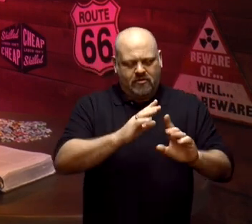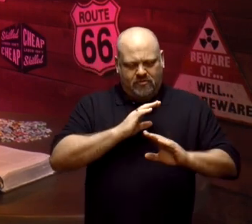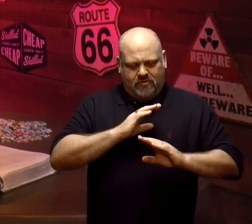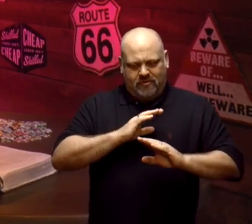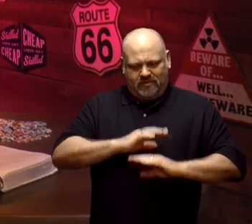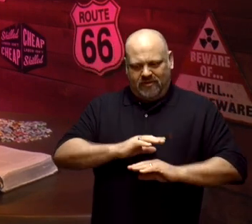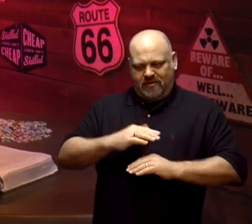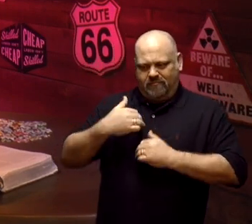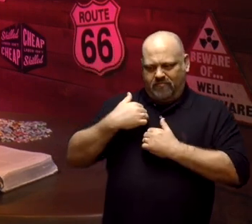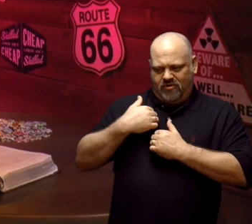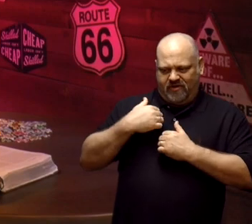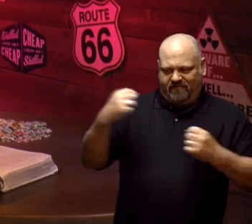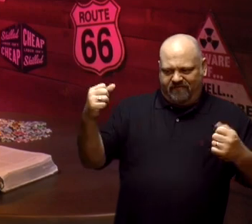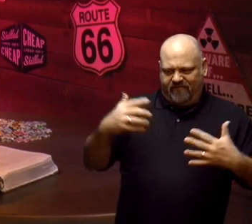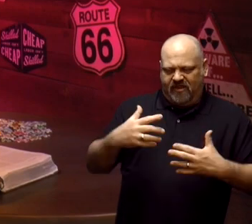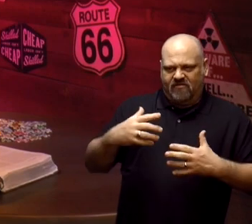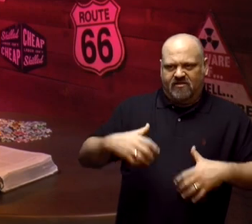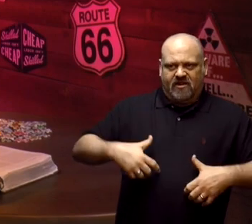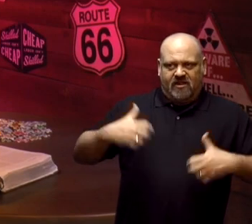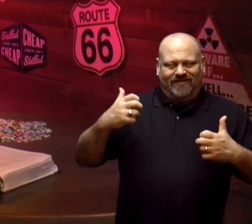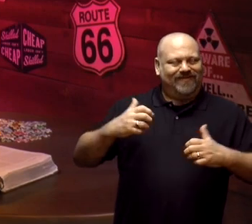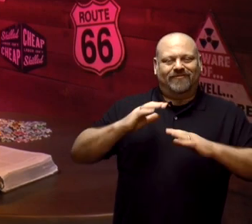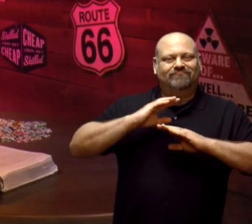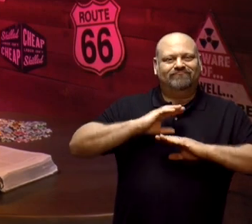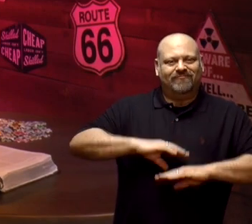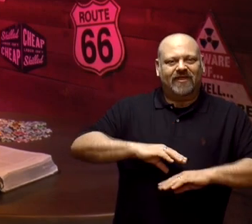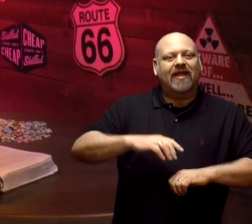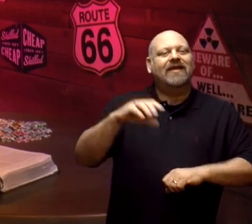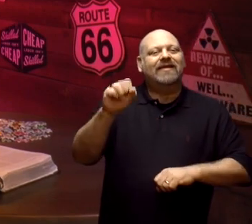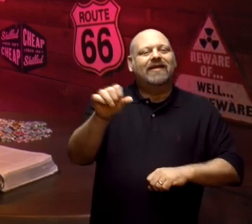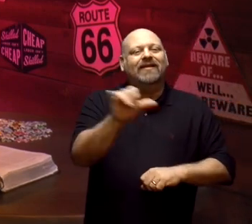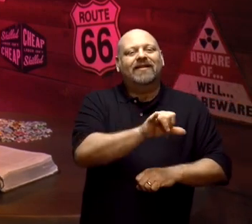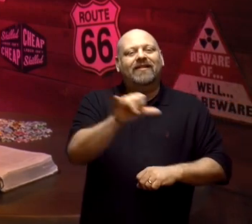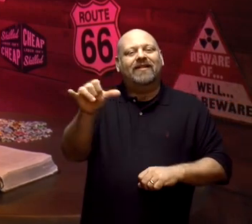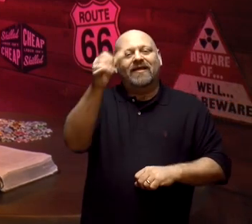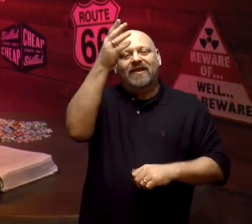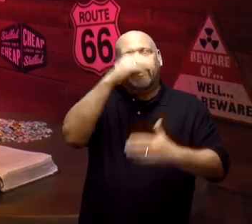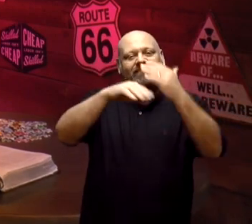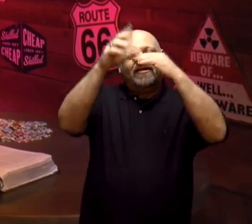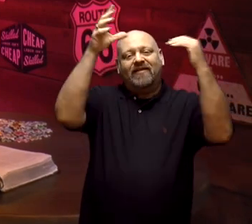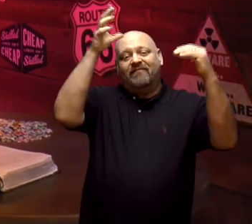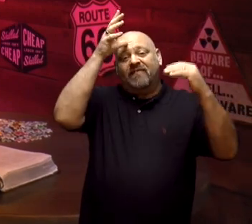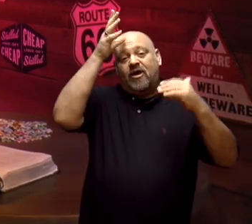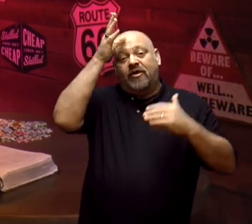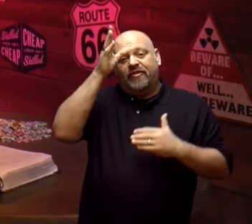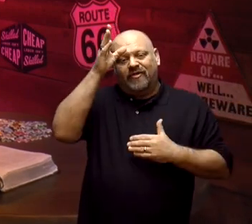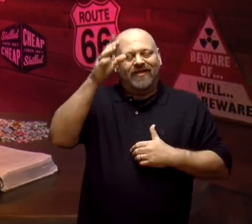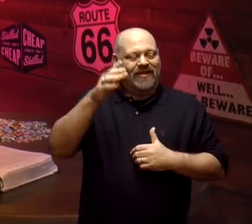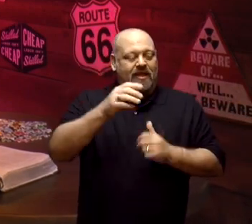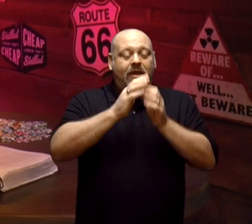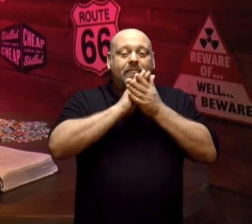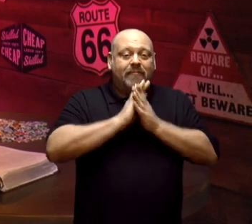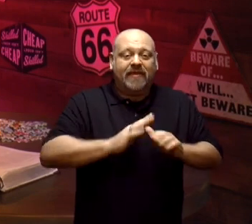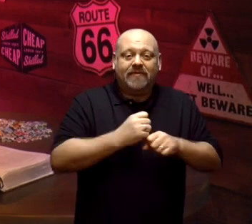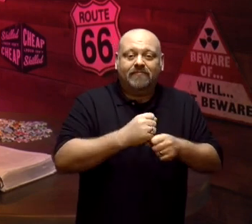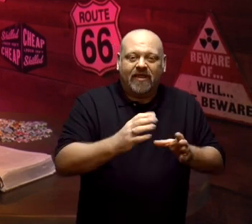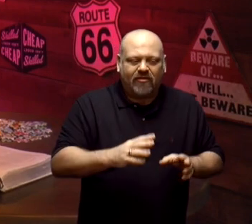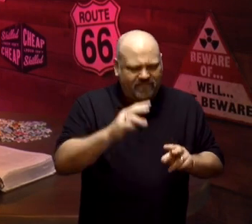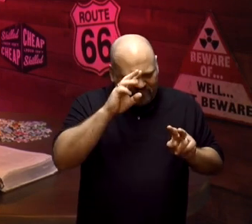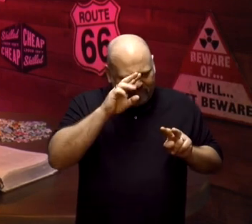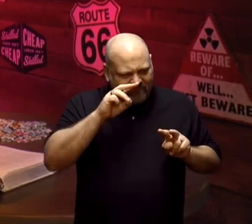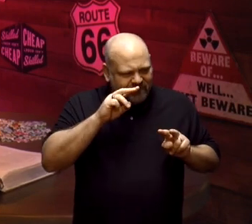and hostility. Yes, like our Heavenly Father, peacemakers focus on lightening the load for